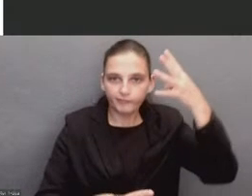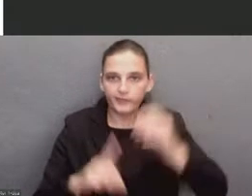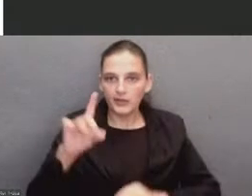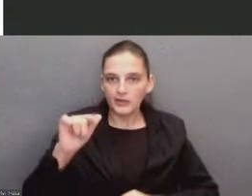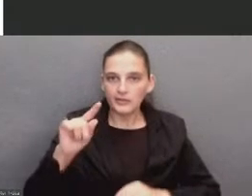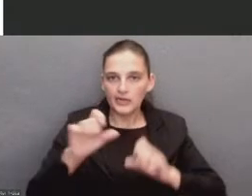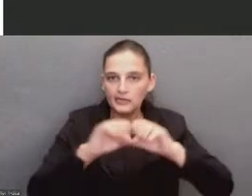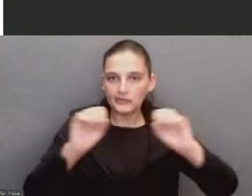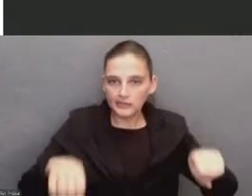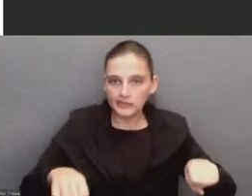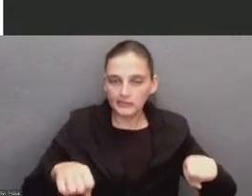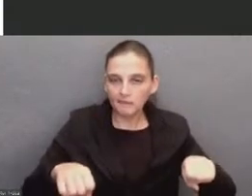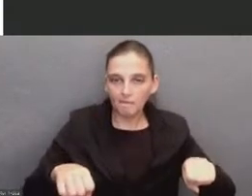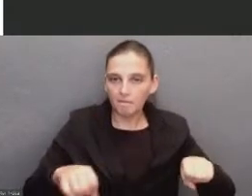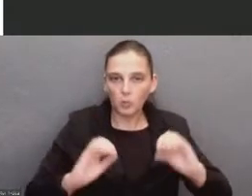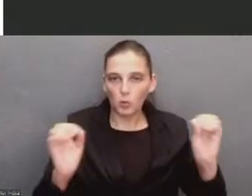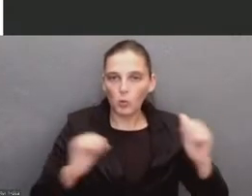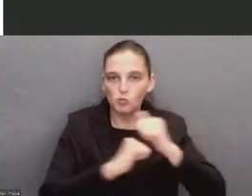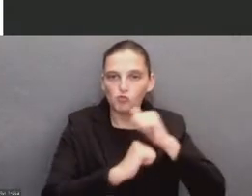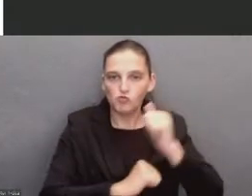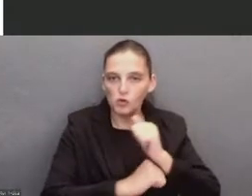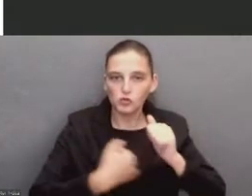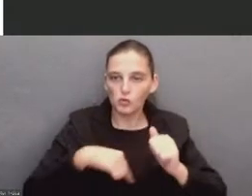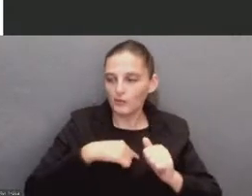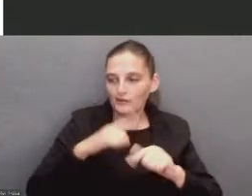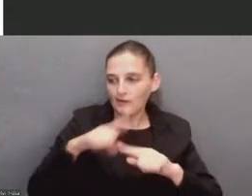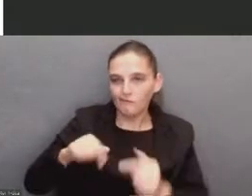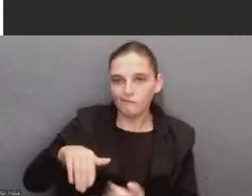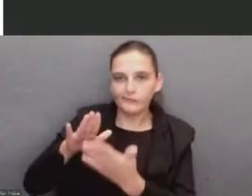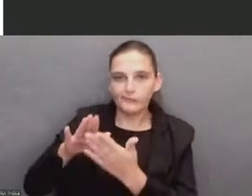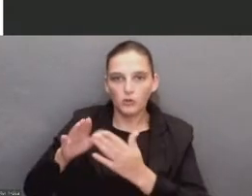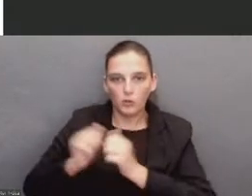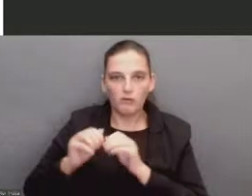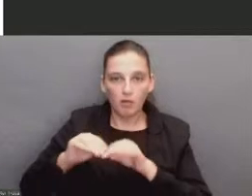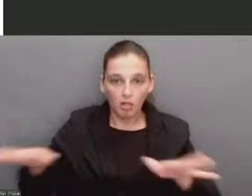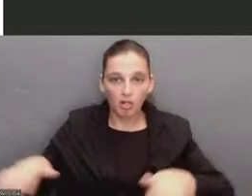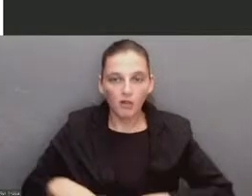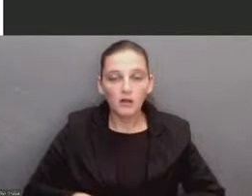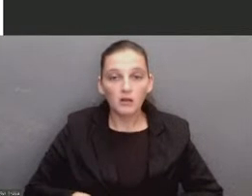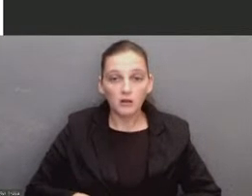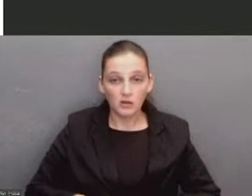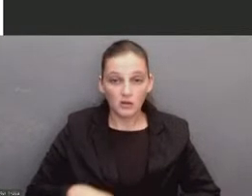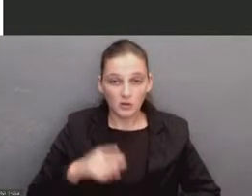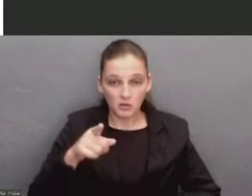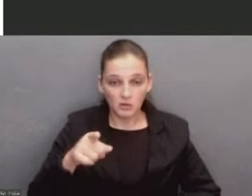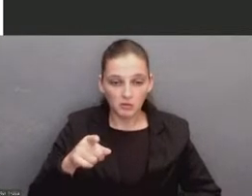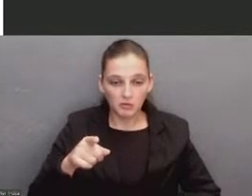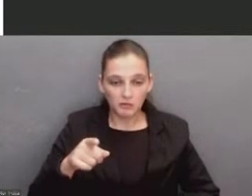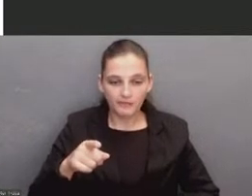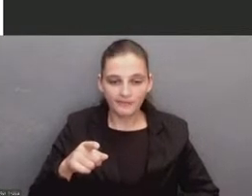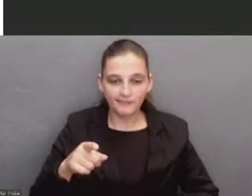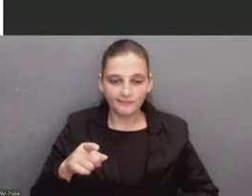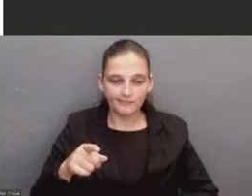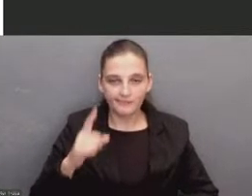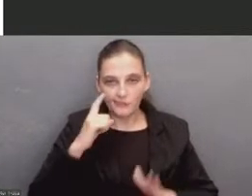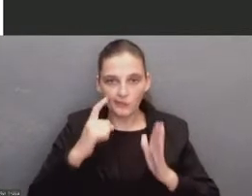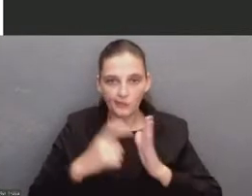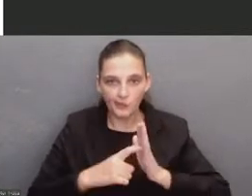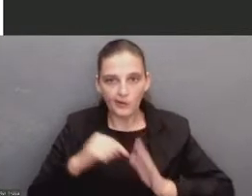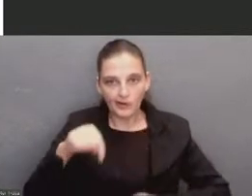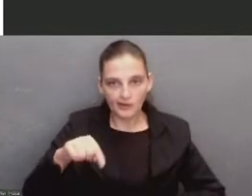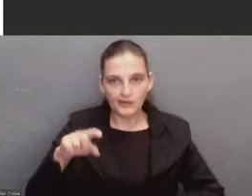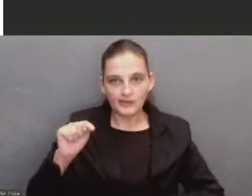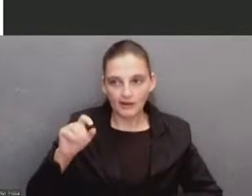appropriately respond to the pandemic. This is a theme that you've seen throughout this task force work over the past